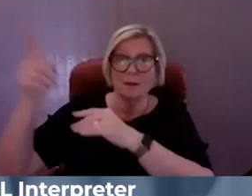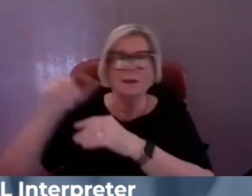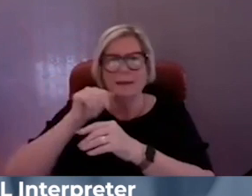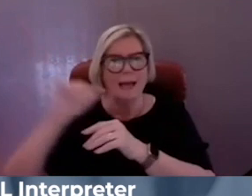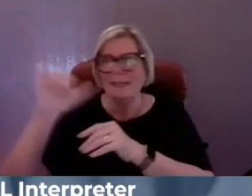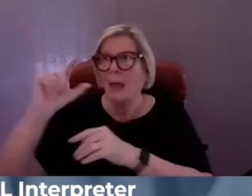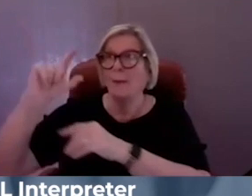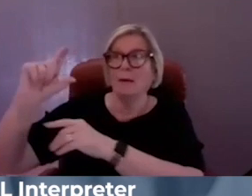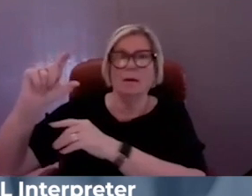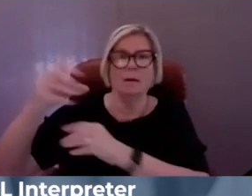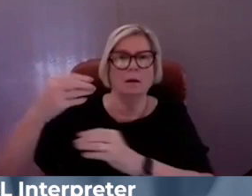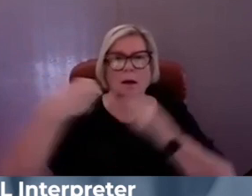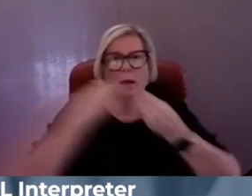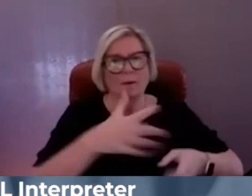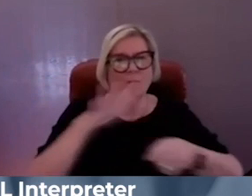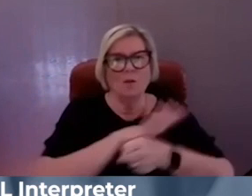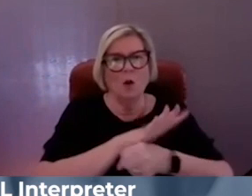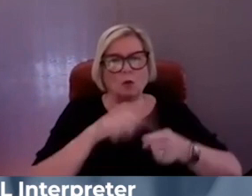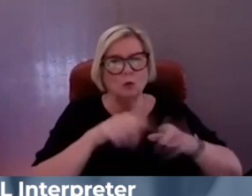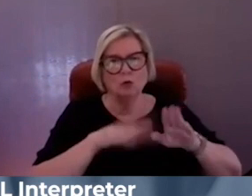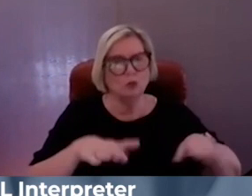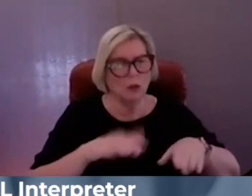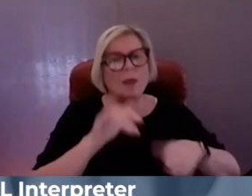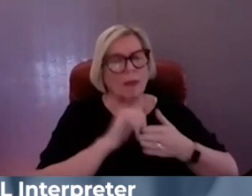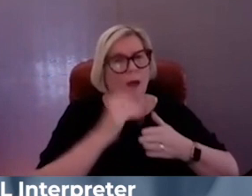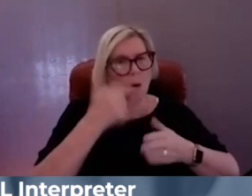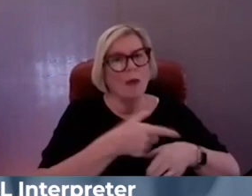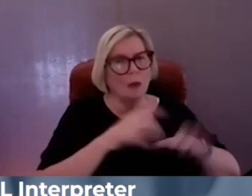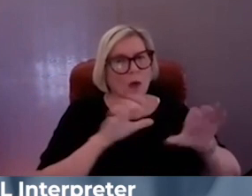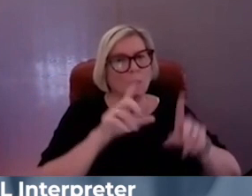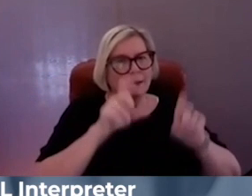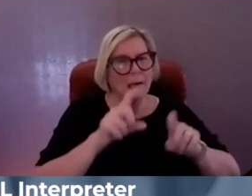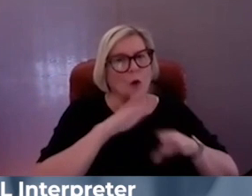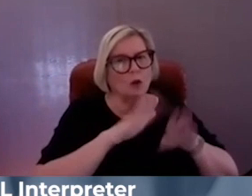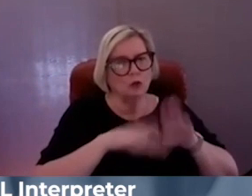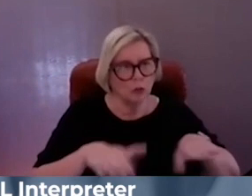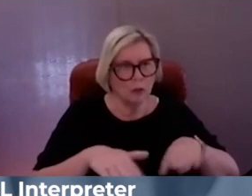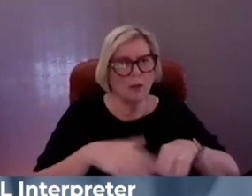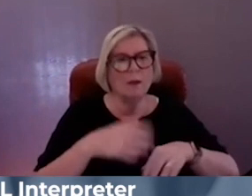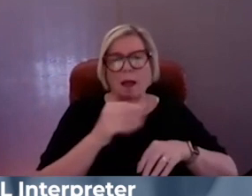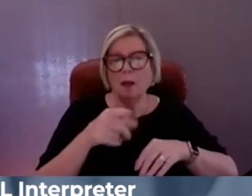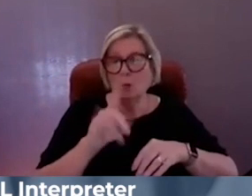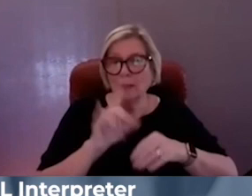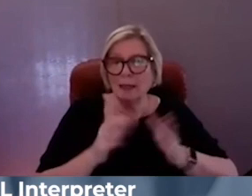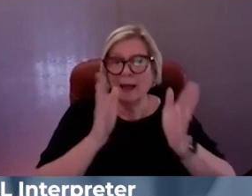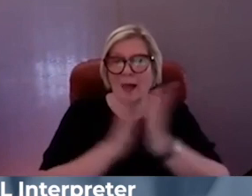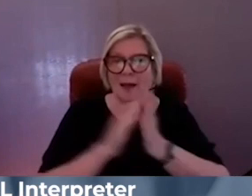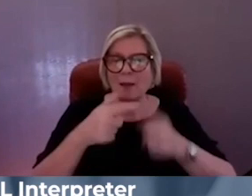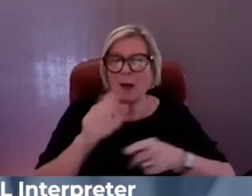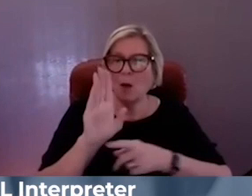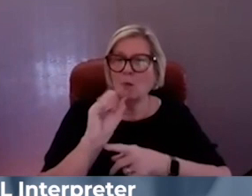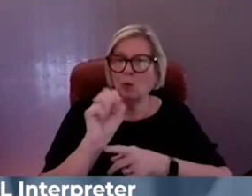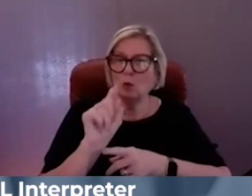that's why children were included in this trial. All I will add to that as well is, Kanisha, because you did ask about the booster. I know that